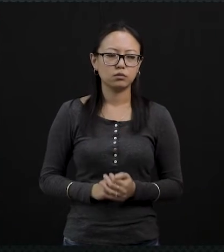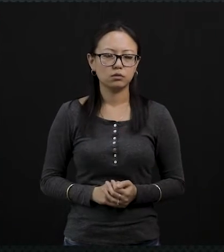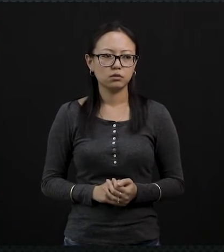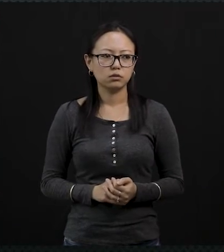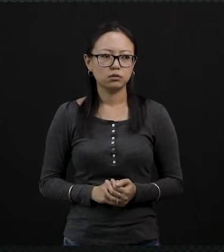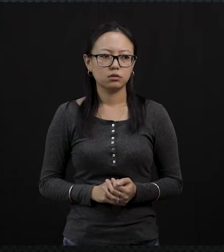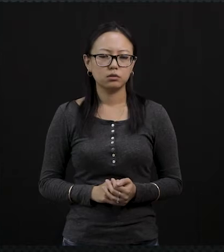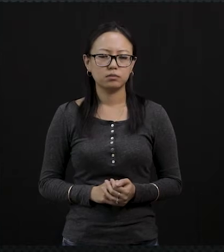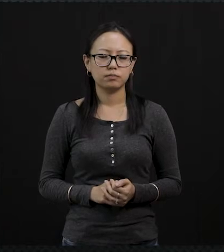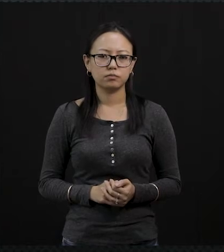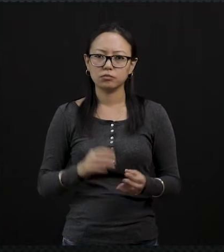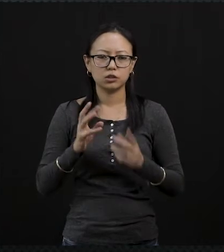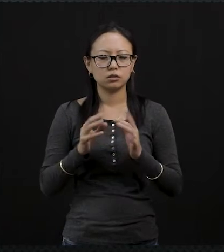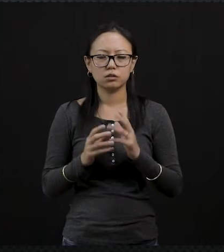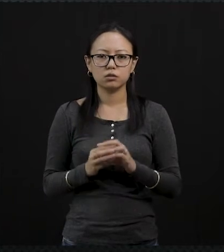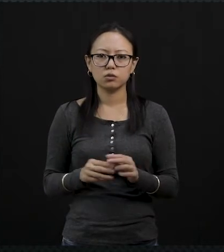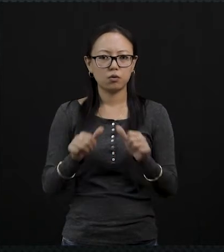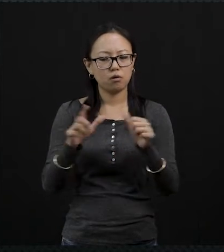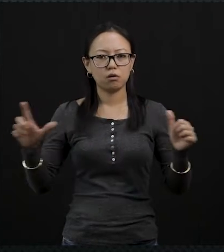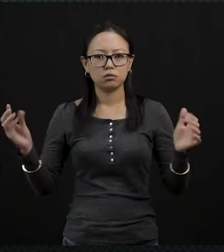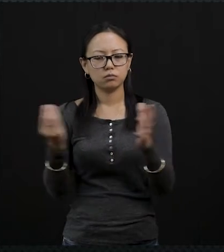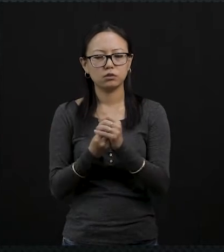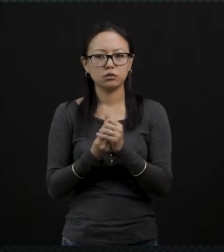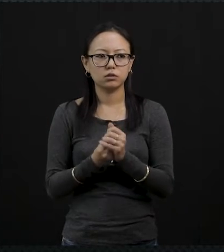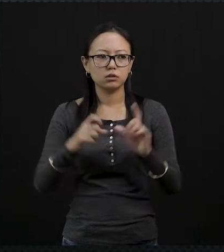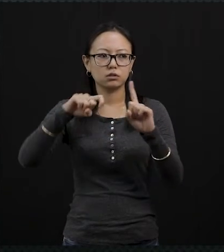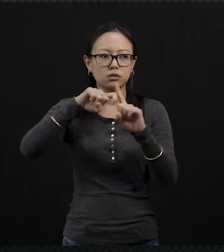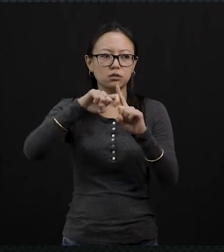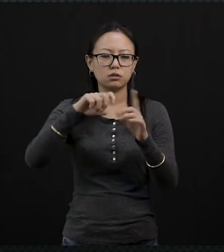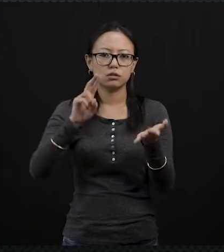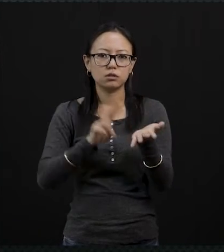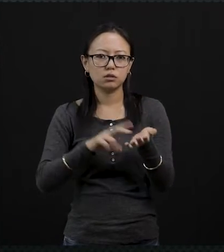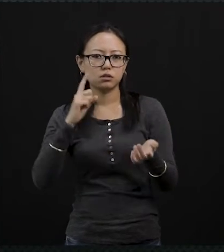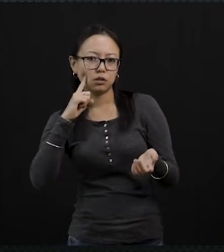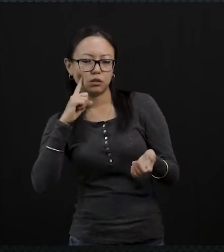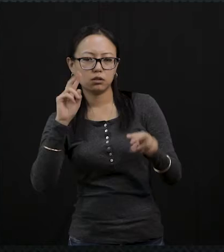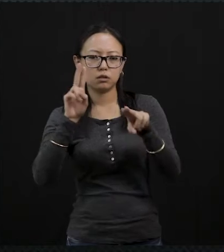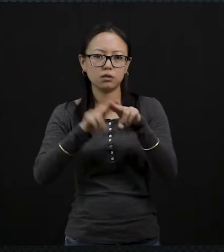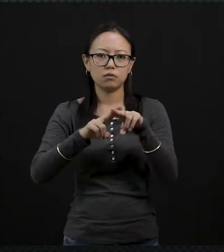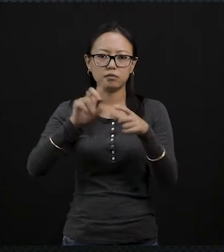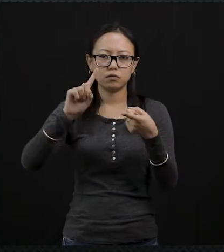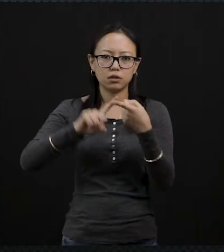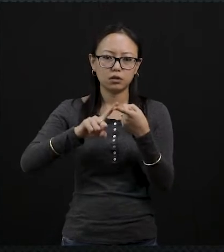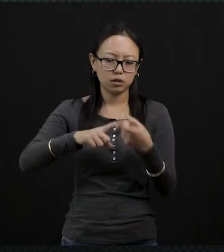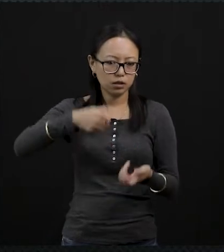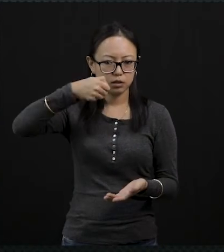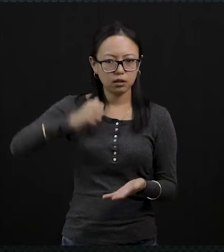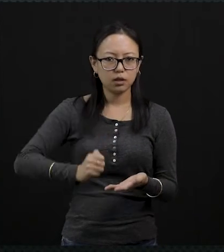let's spell this together, okay? It is K N I F E.